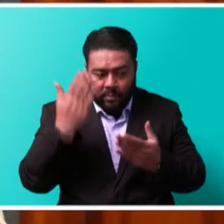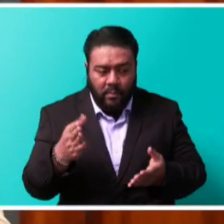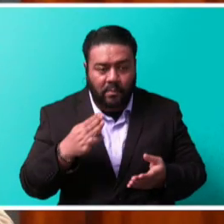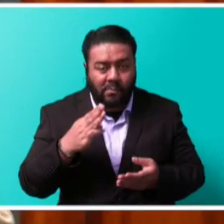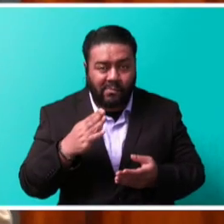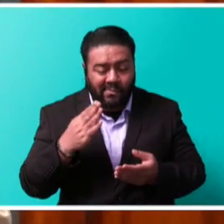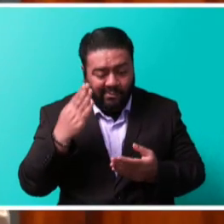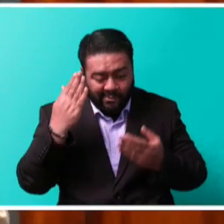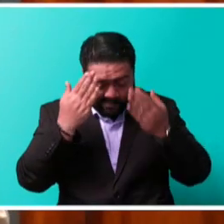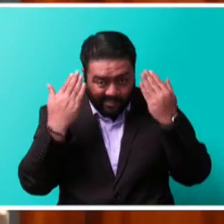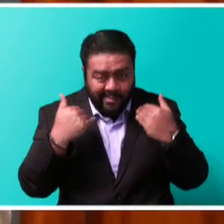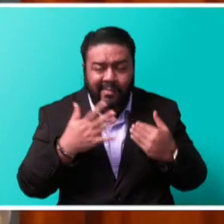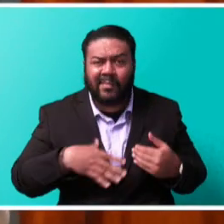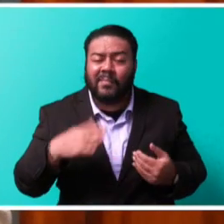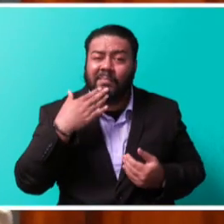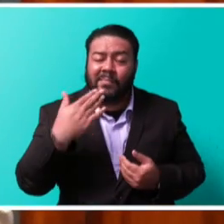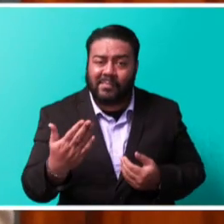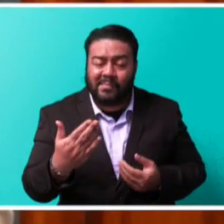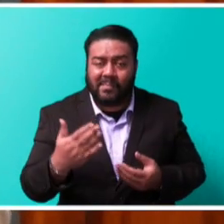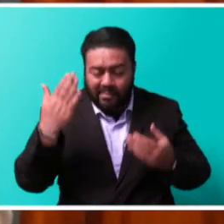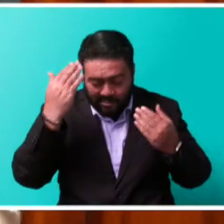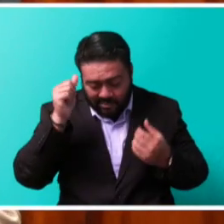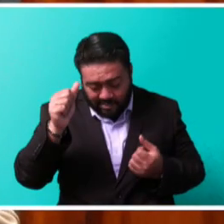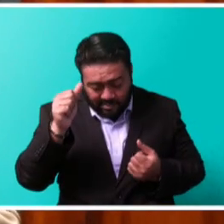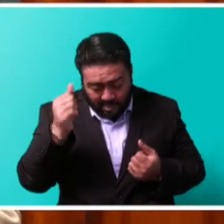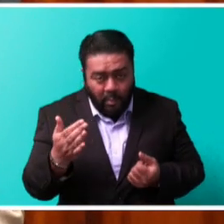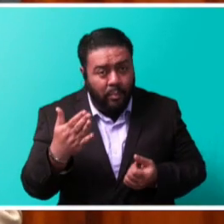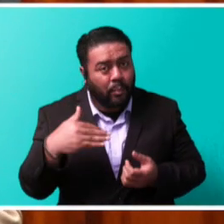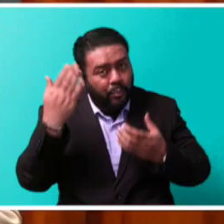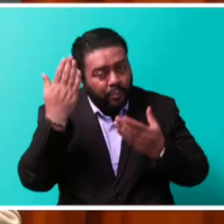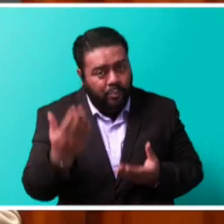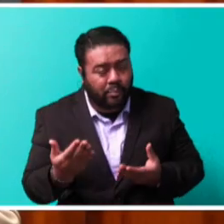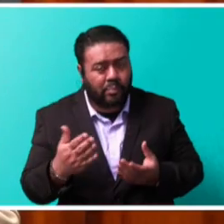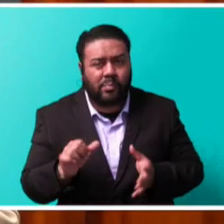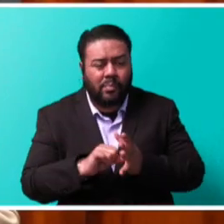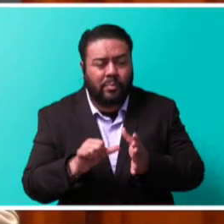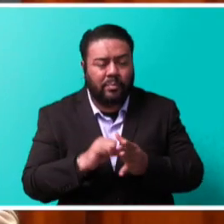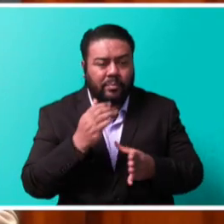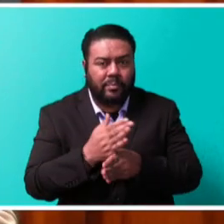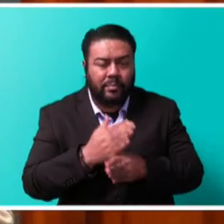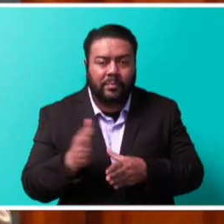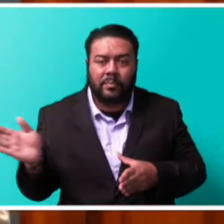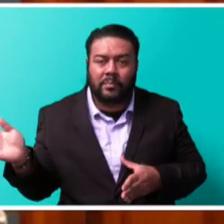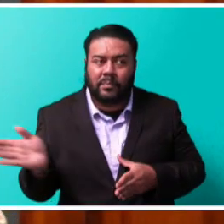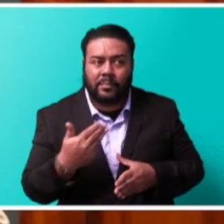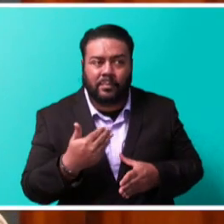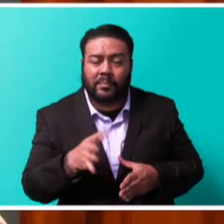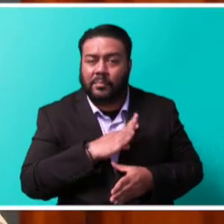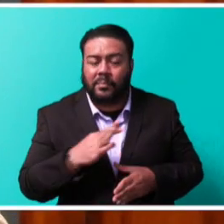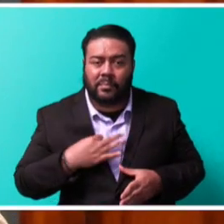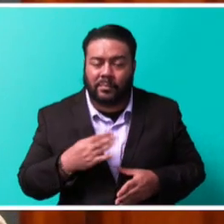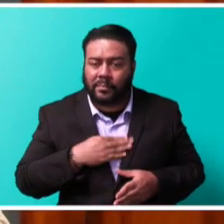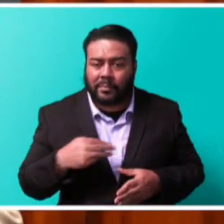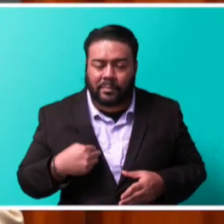not least, I would like to thank and acknowledge the dedication, commitment, and hard work of all staff of the Ministry